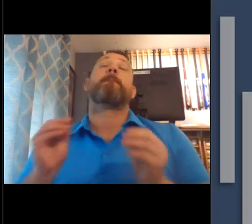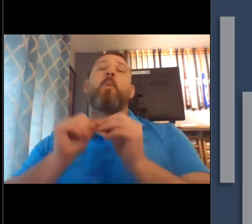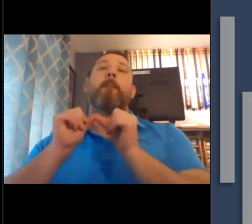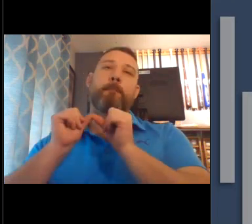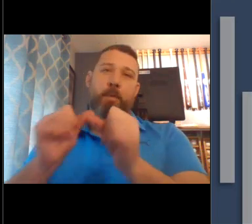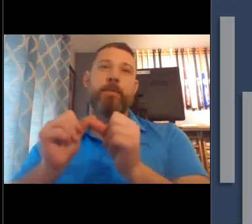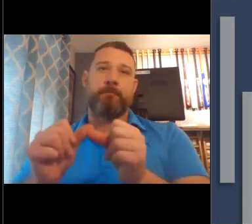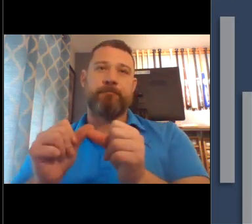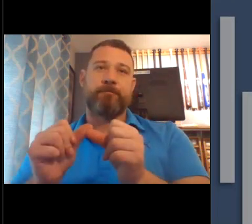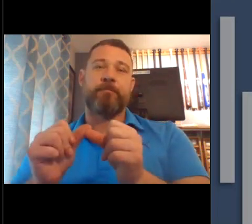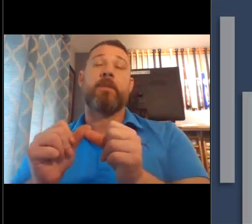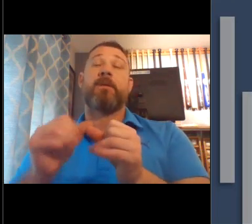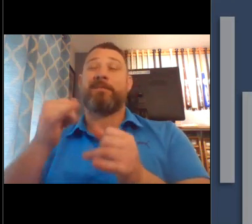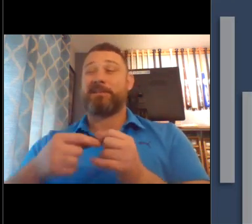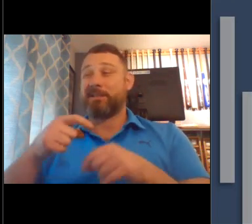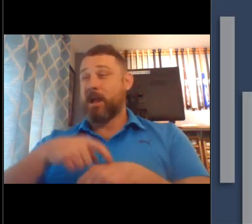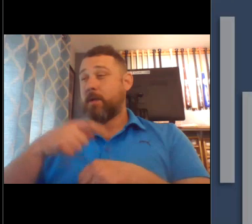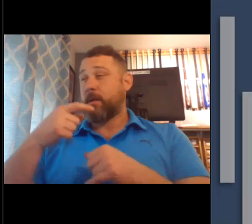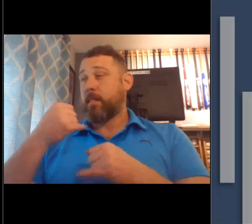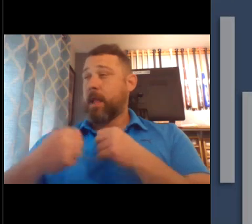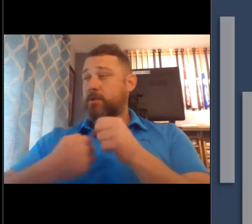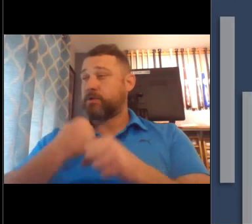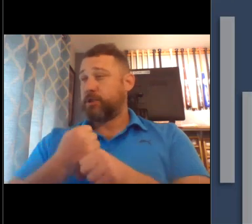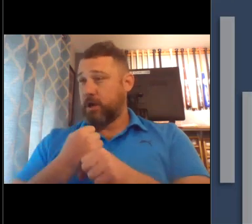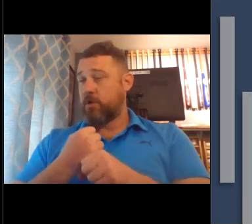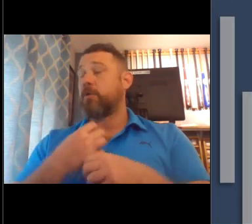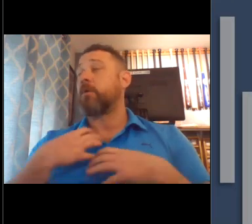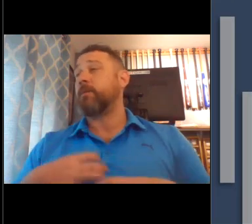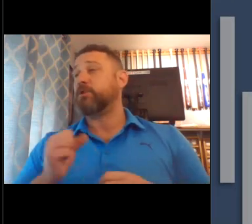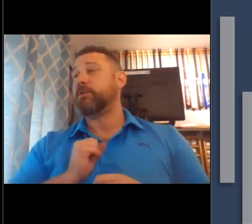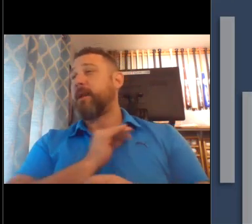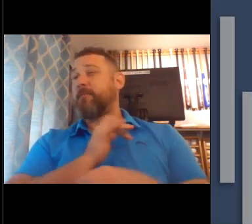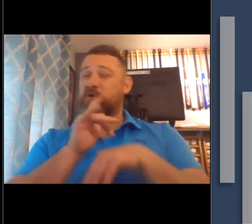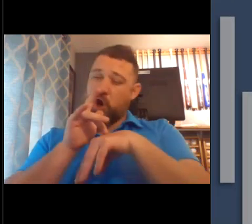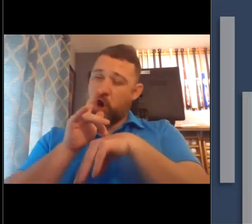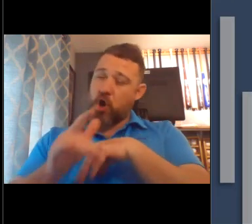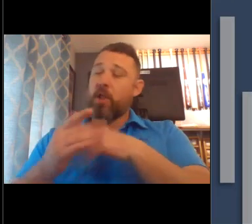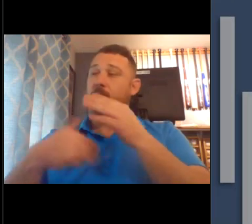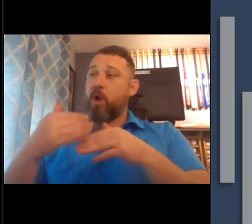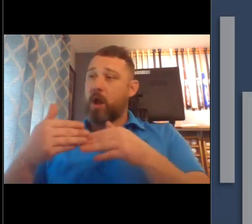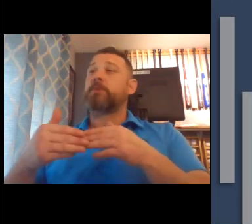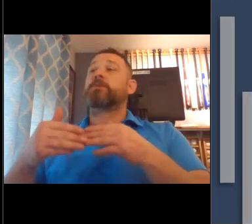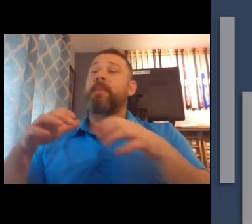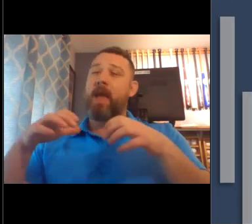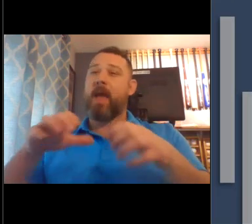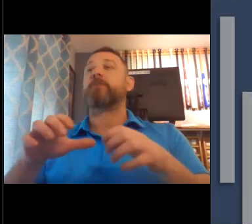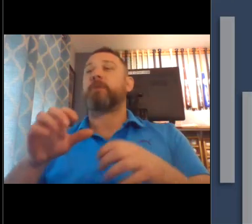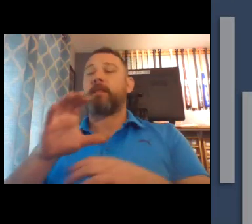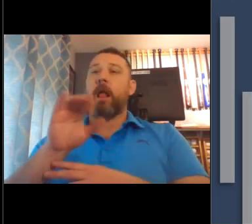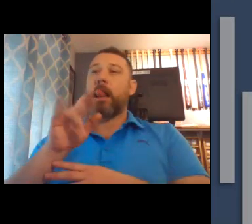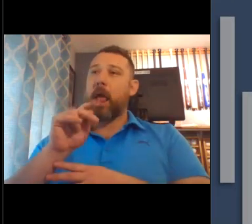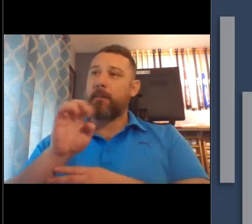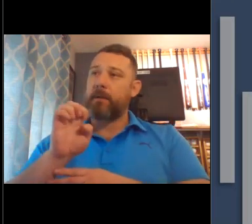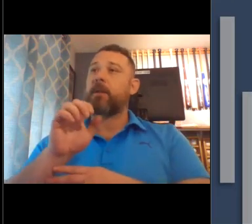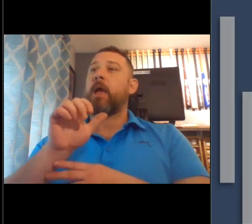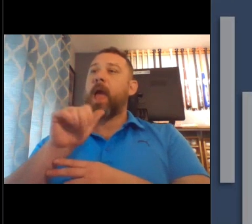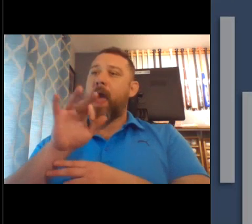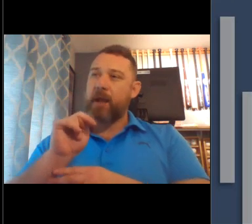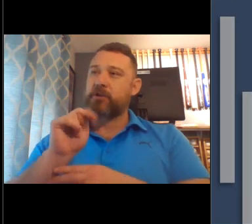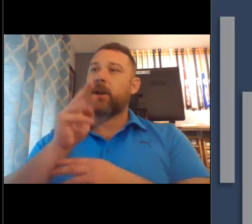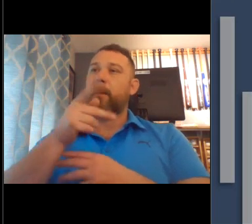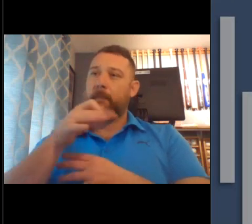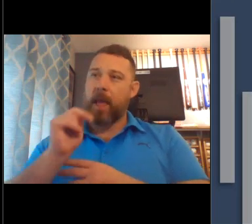This time last year, Commission staff was early in the process of implementing actions laid out in the Climate Action Plan for Transportation